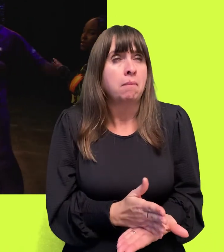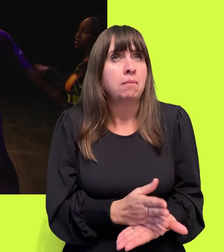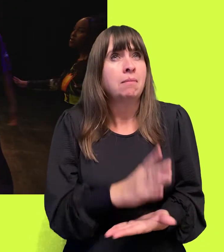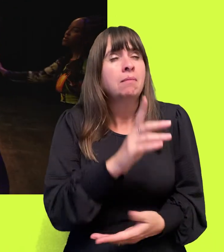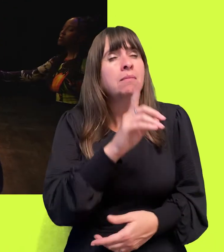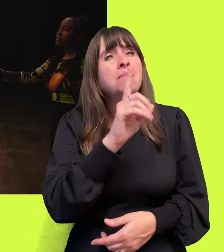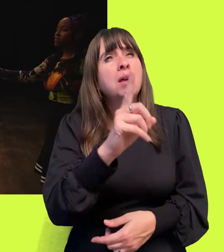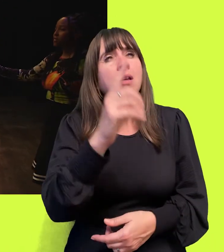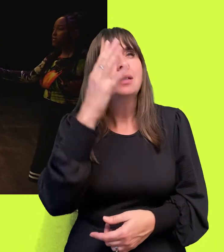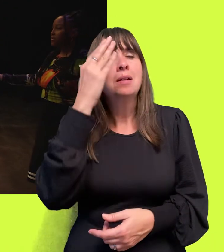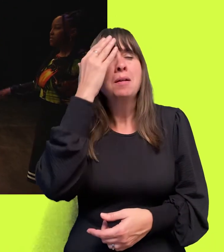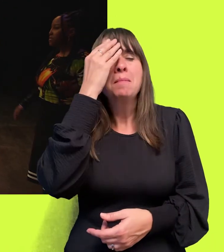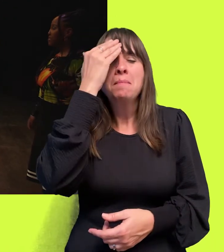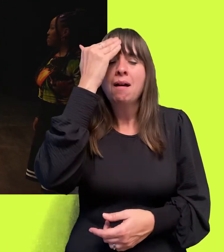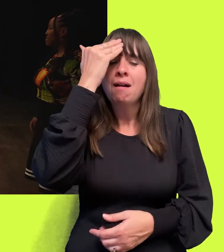Fyddai'r,